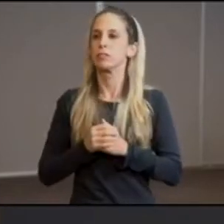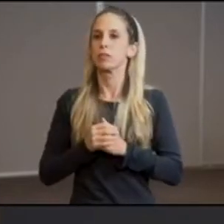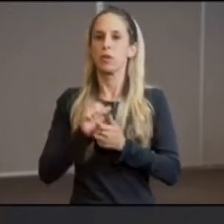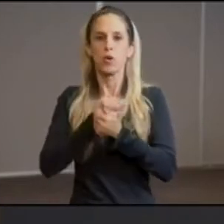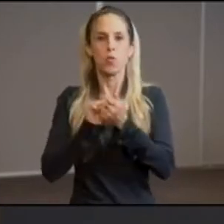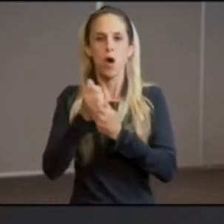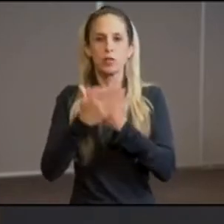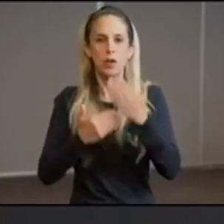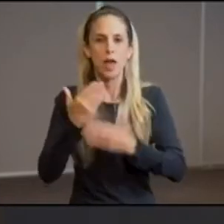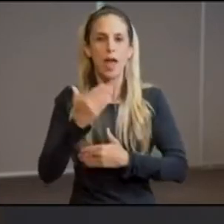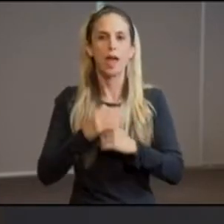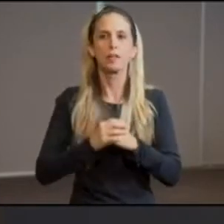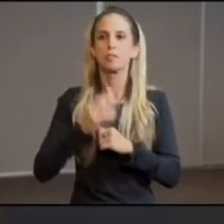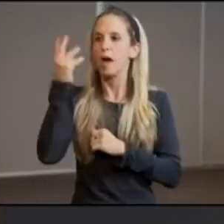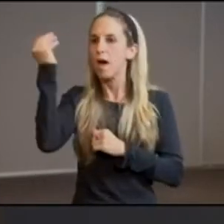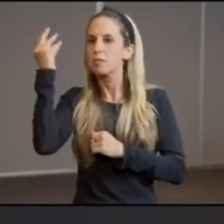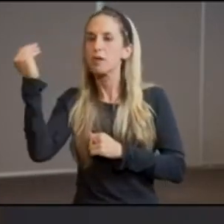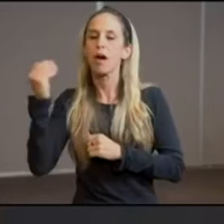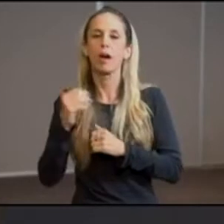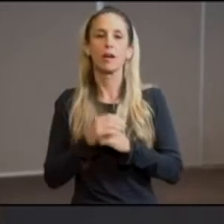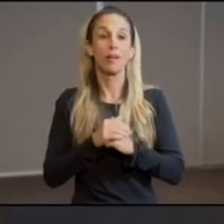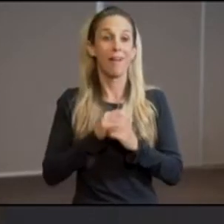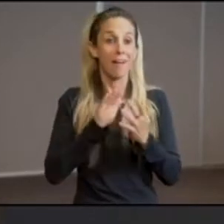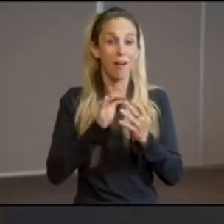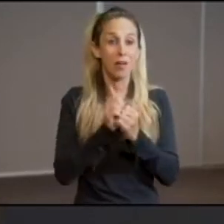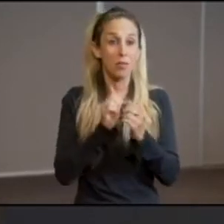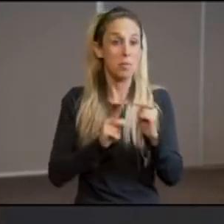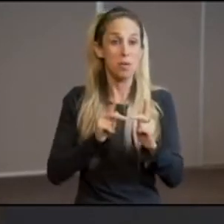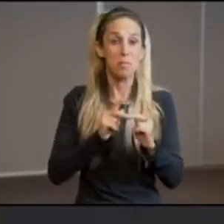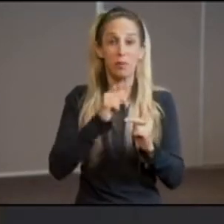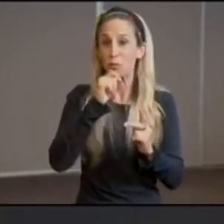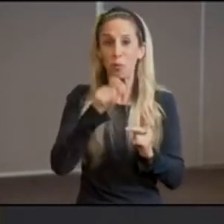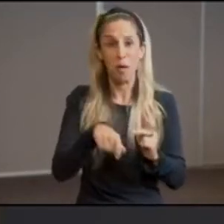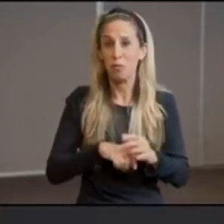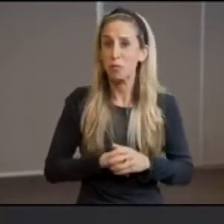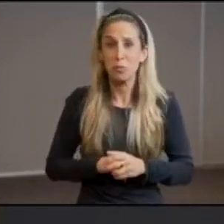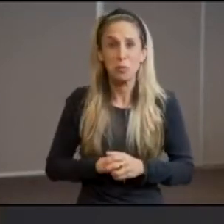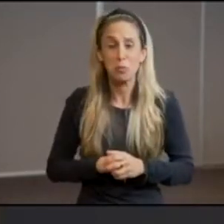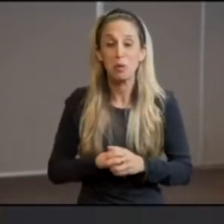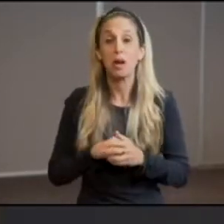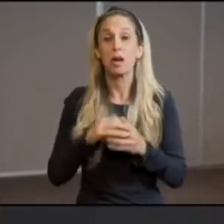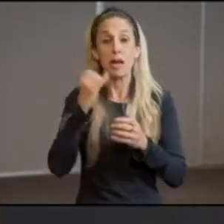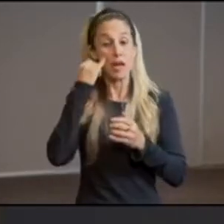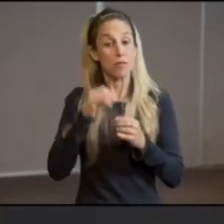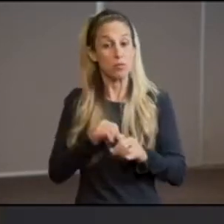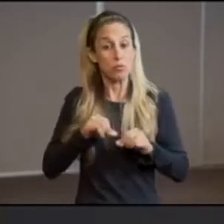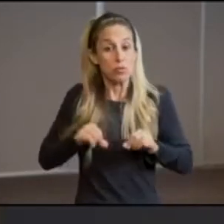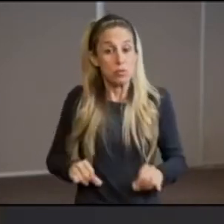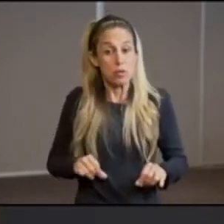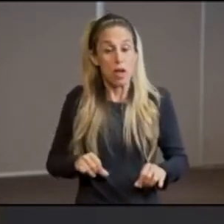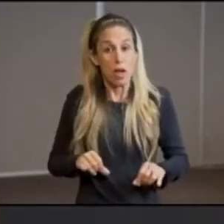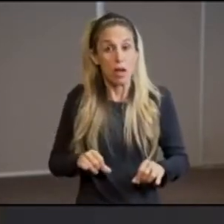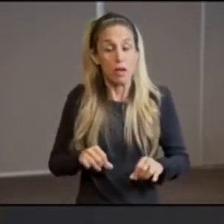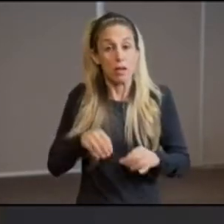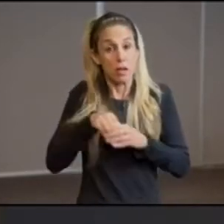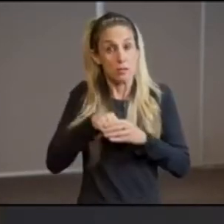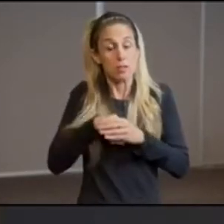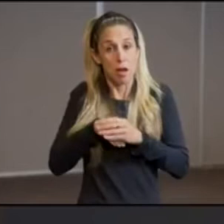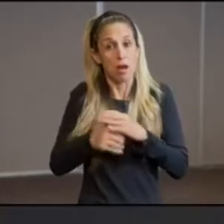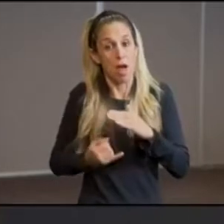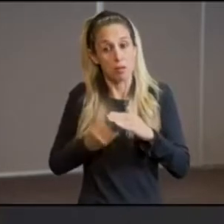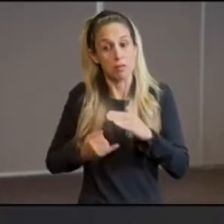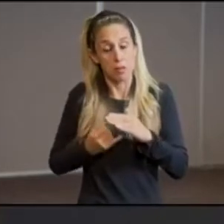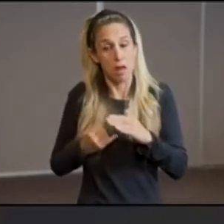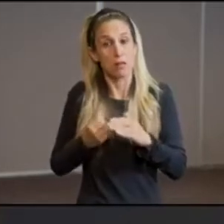don't contact people that you don't have to. Make sure if you're sick, you stay inside and isolate yourself. Now I'll turn it